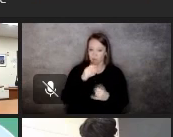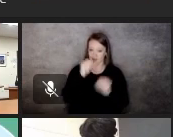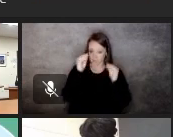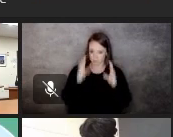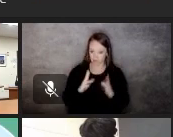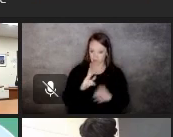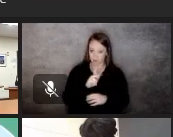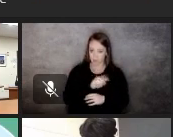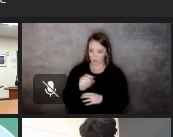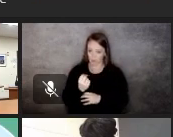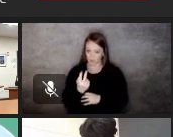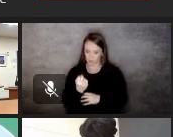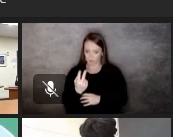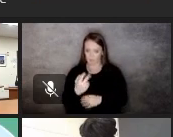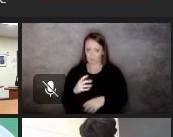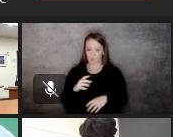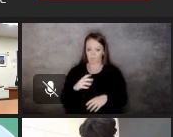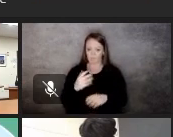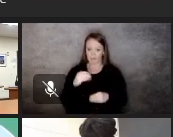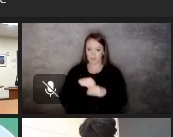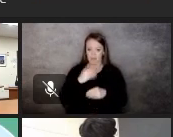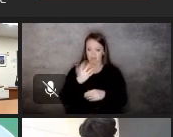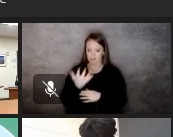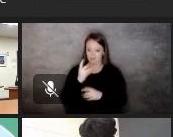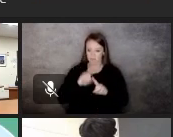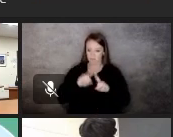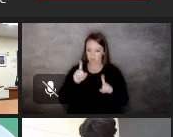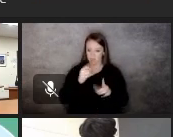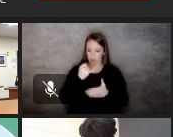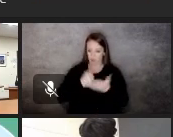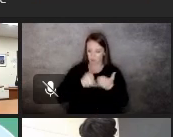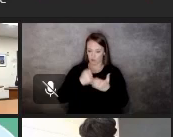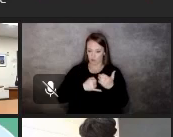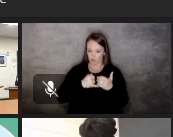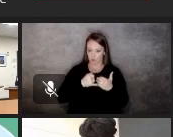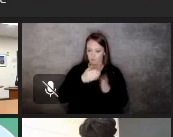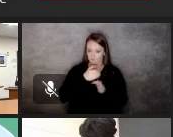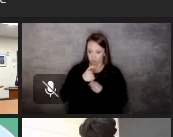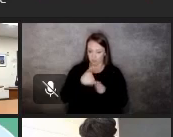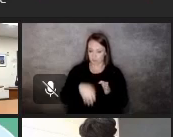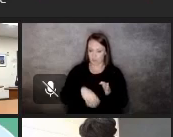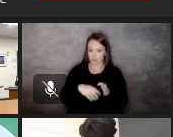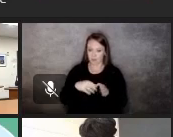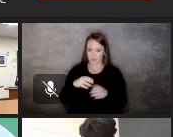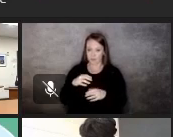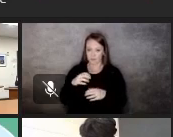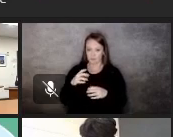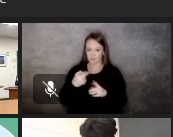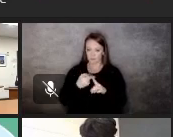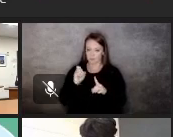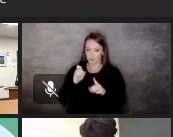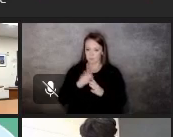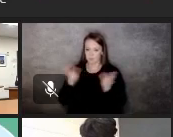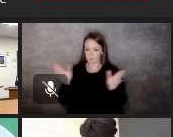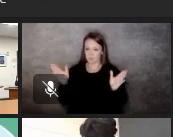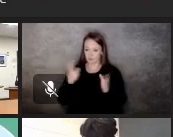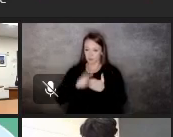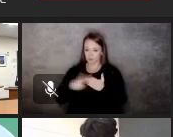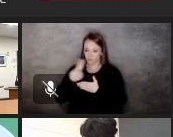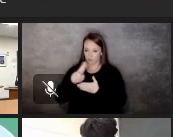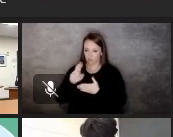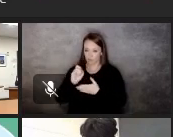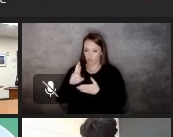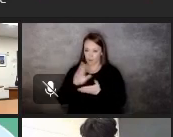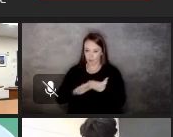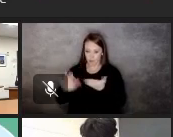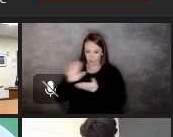arts disciplines, collegiate from public universities or colleges, those professors in the arts, and then also